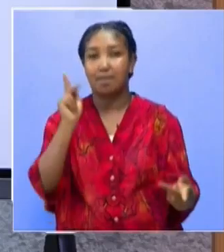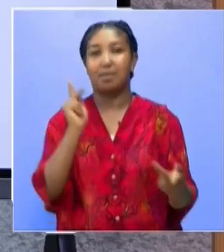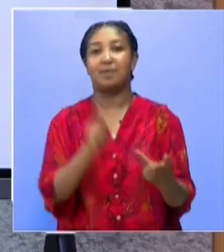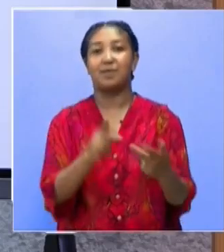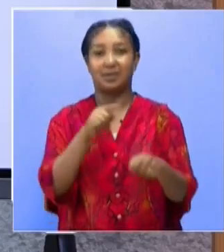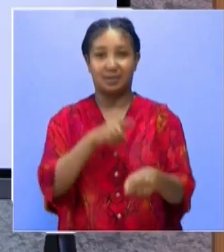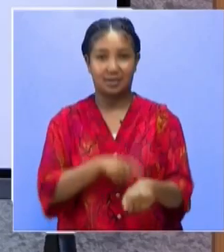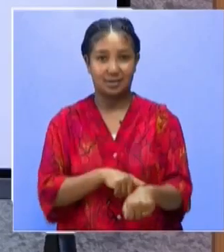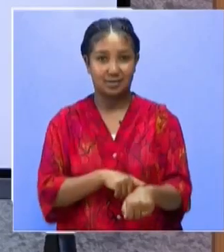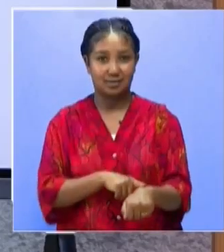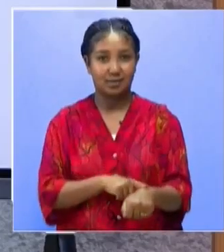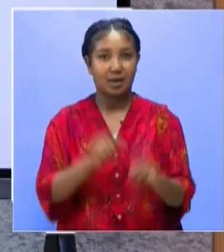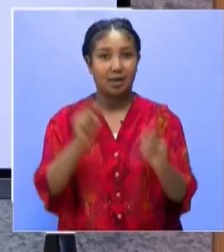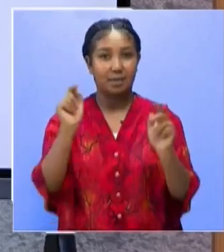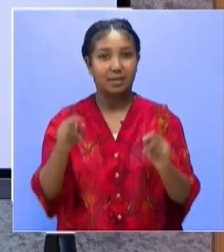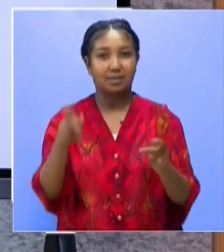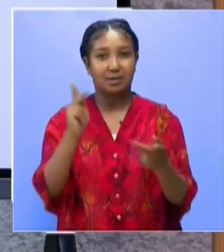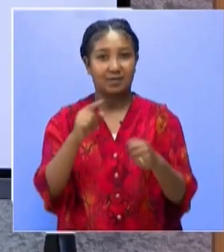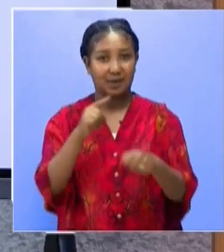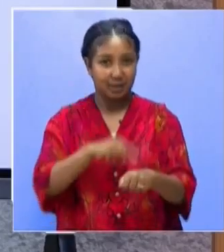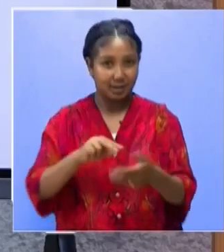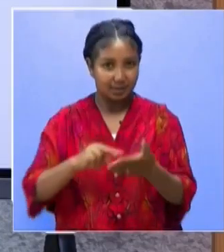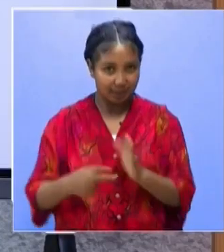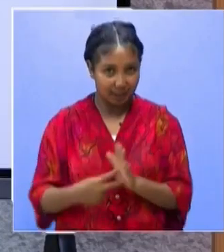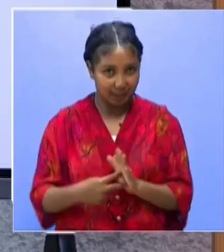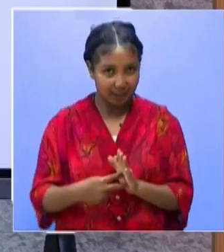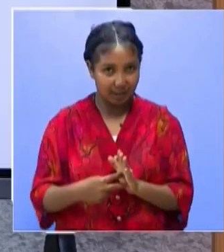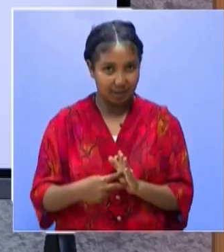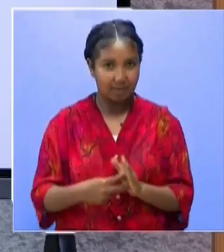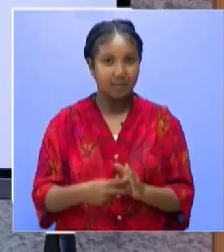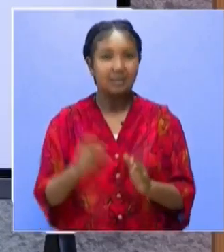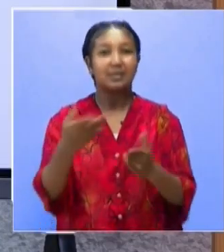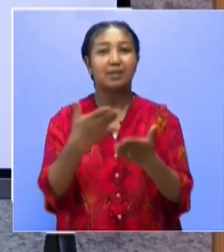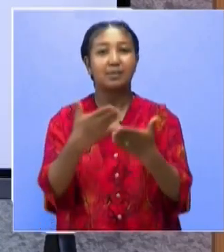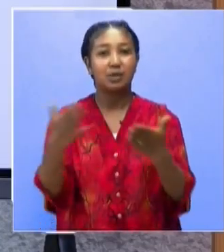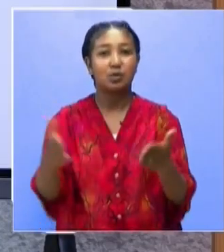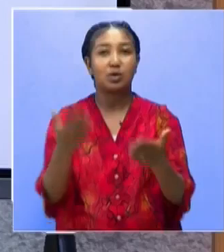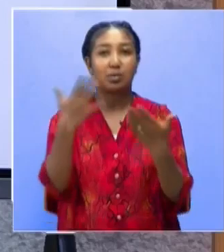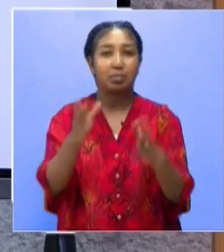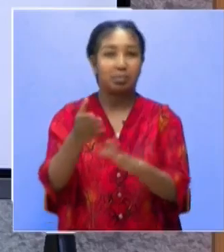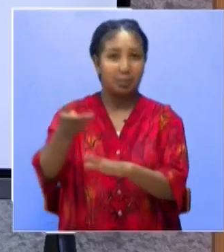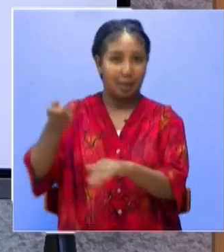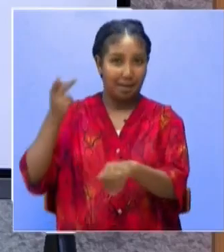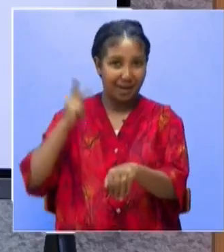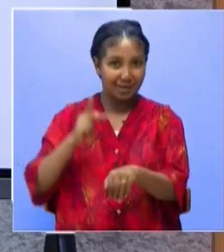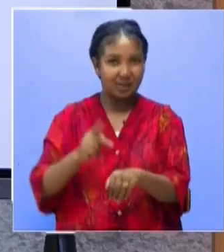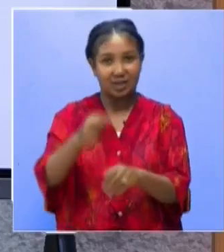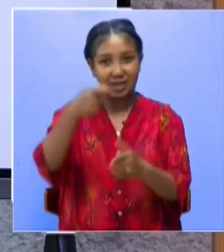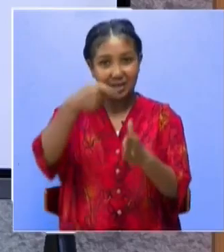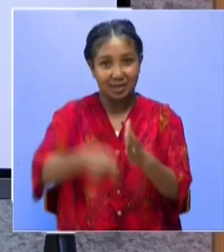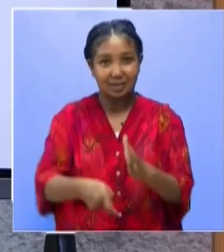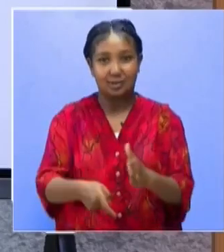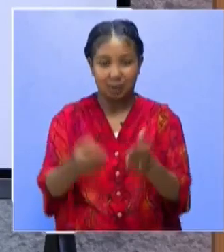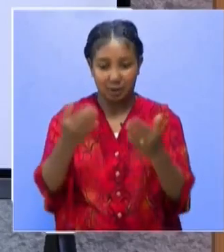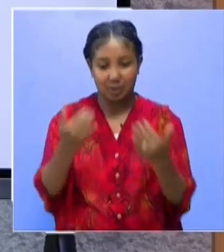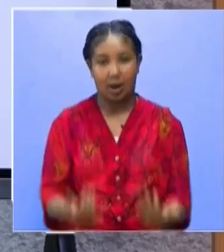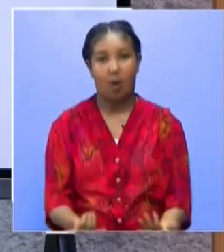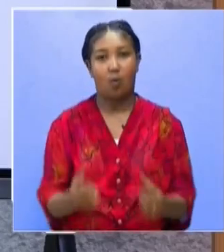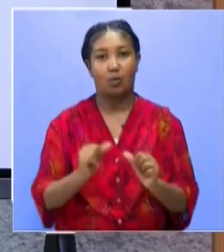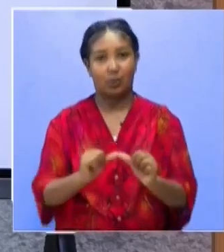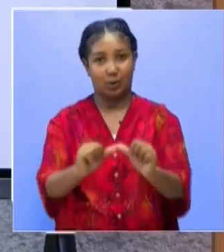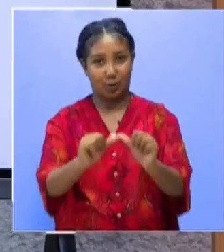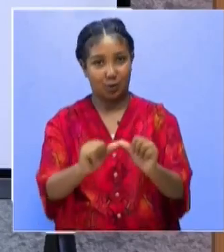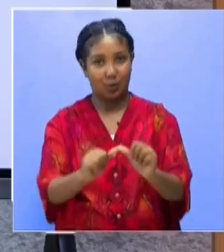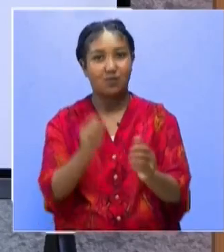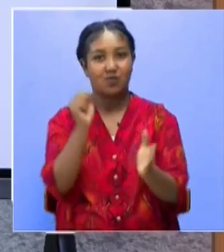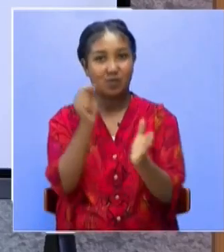tense. The present perfect tense means something which happened in the past and the result is in the present.